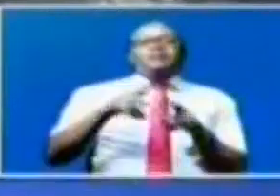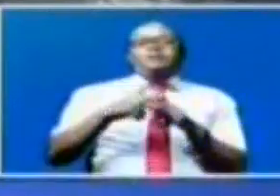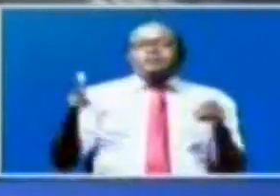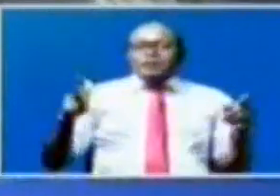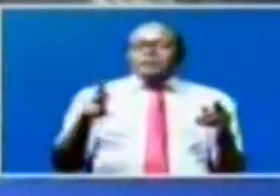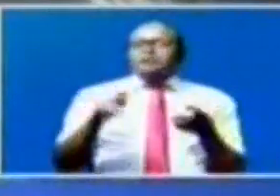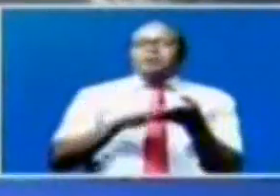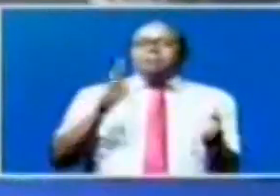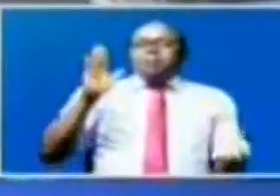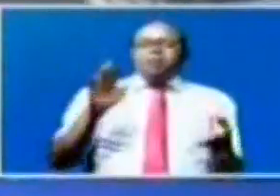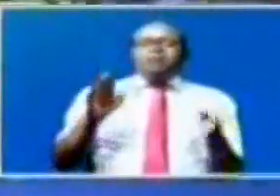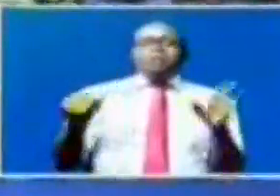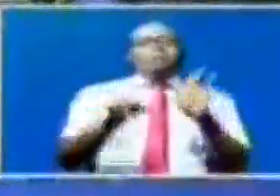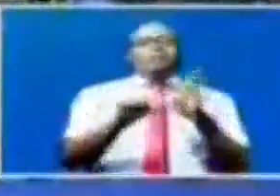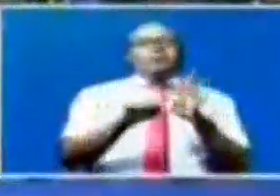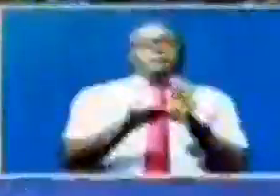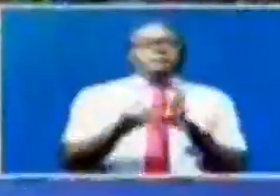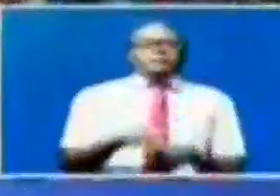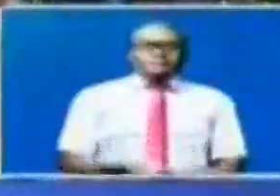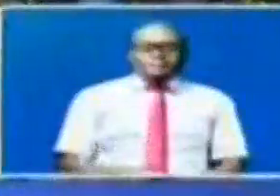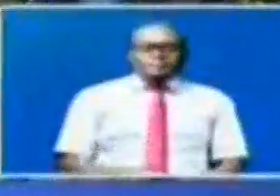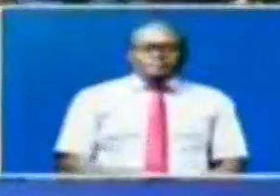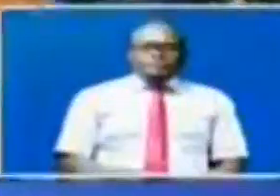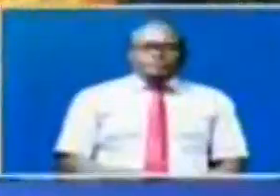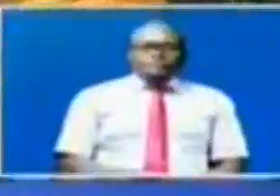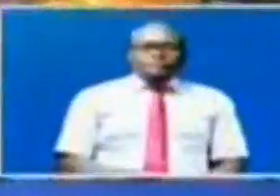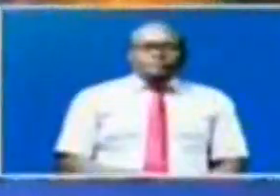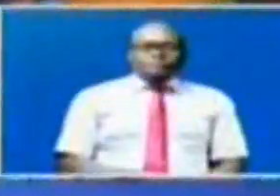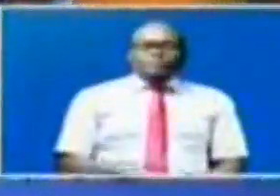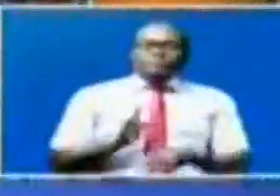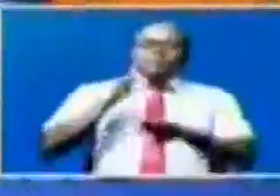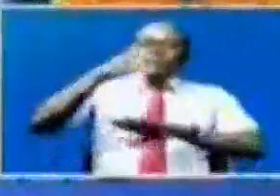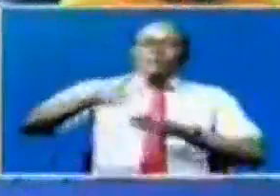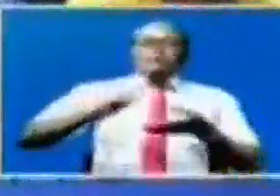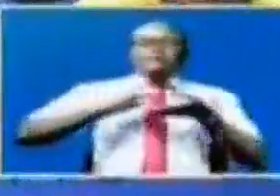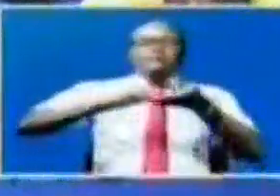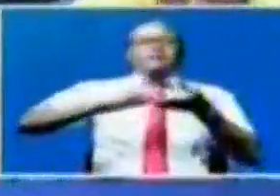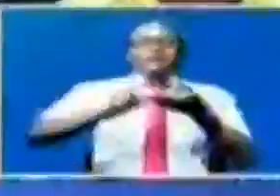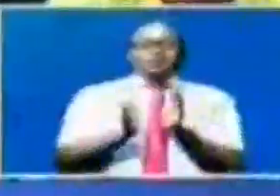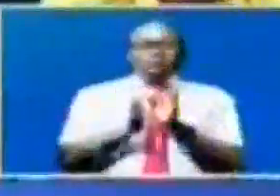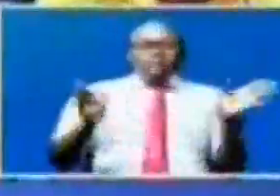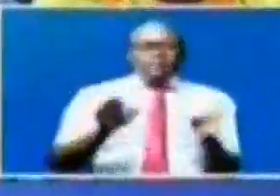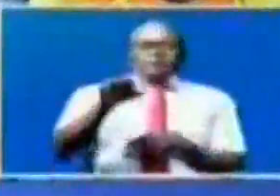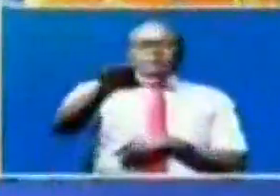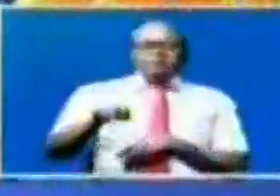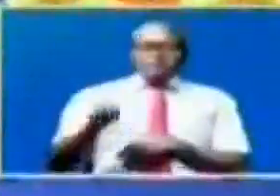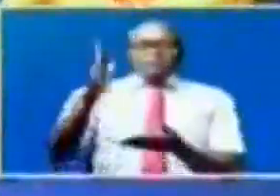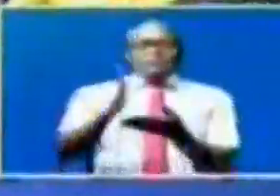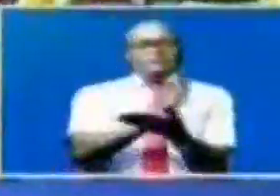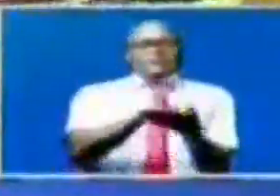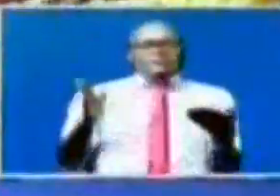get even more murkier. This after the Federation of Public Transport Sector,